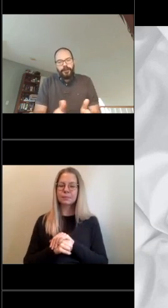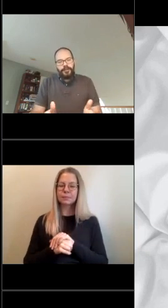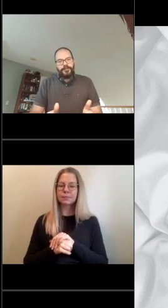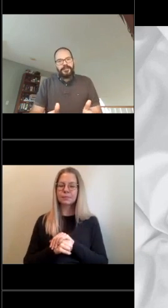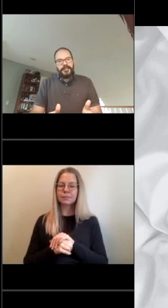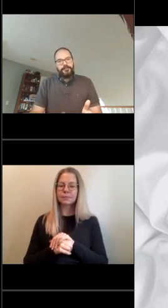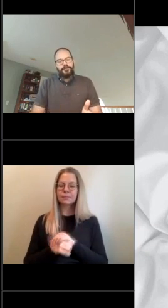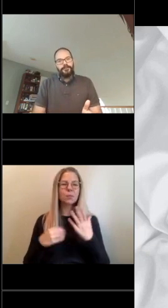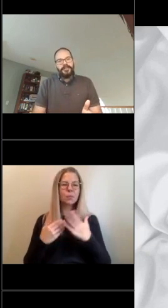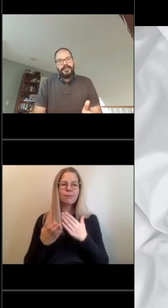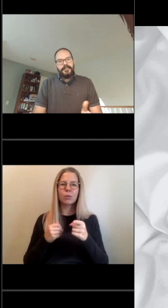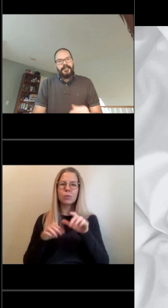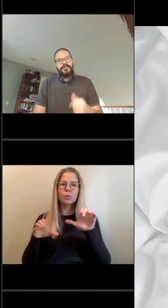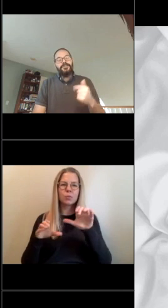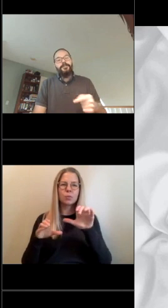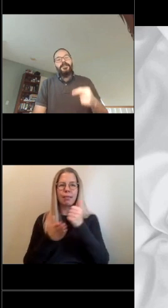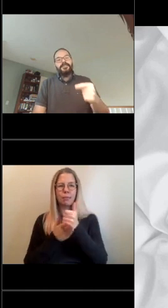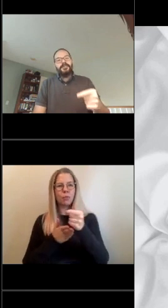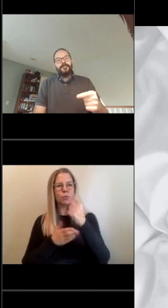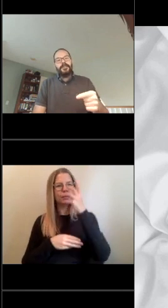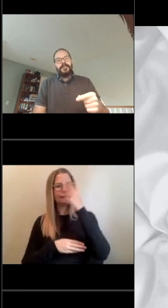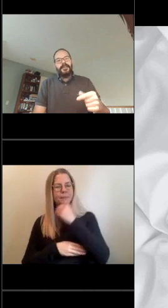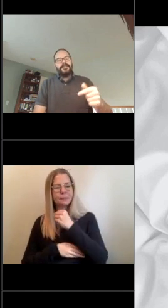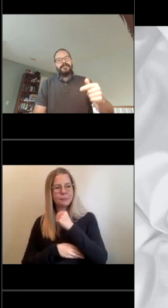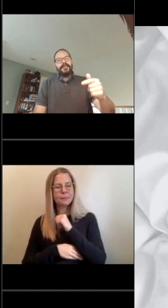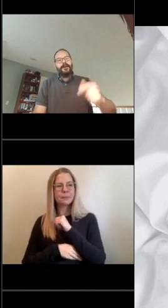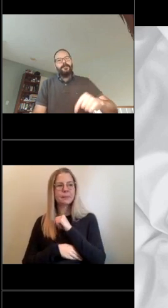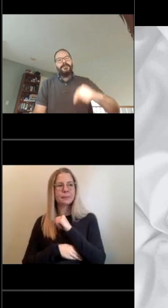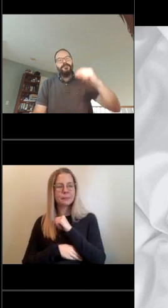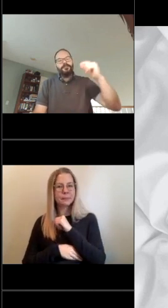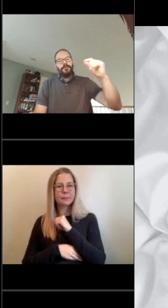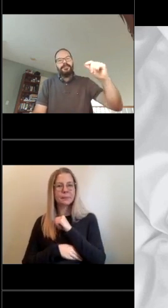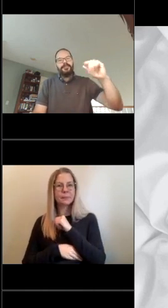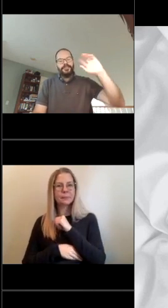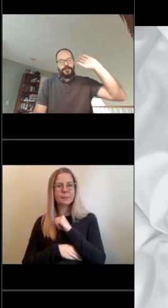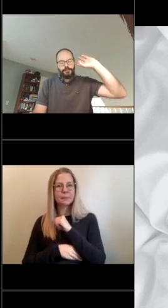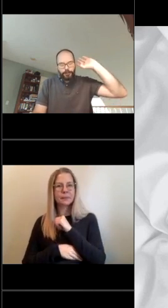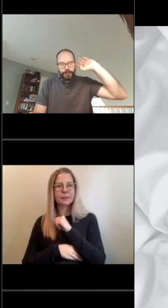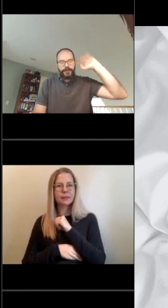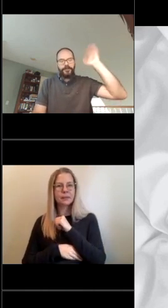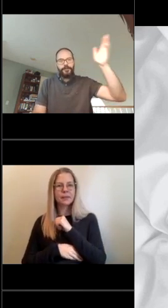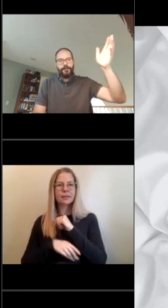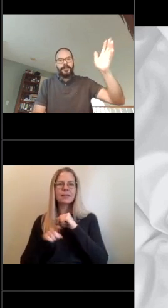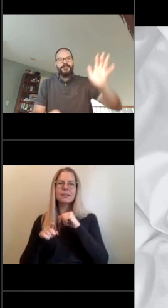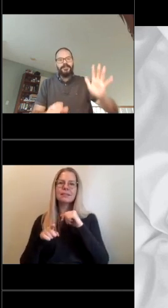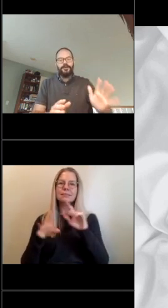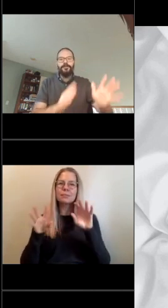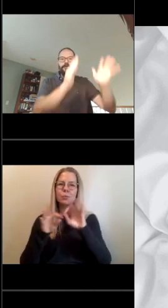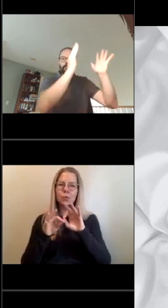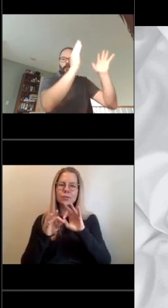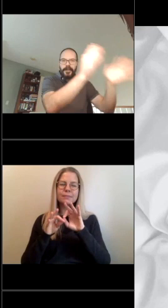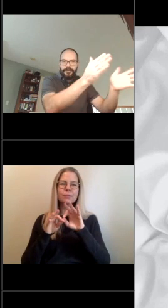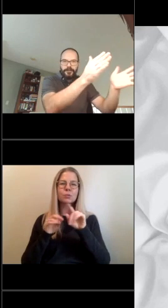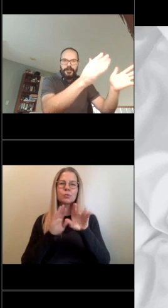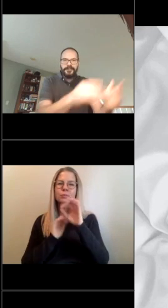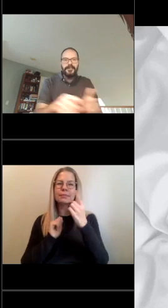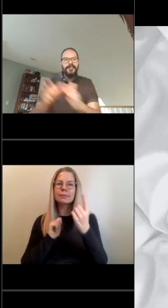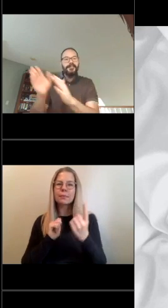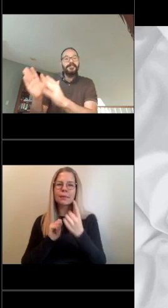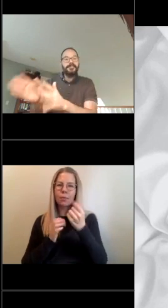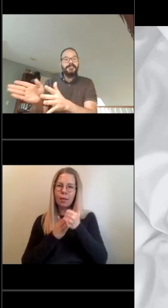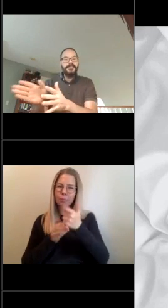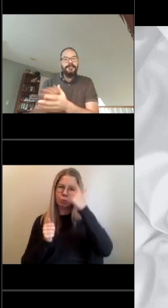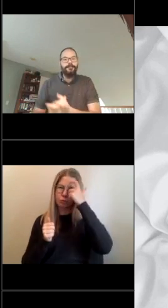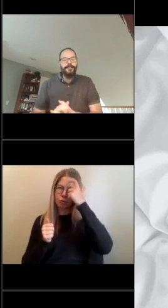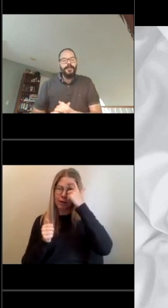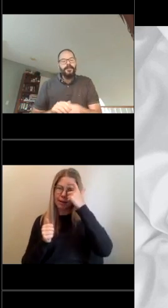as part of your sleep routine, it should be something that is helping you transition, prepare your brain to go from wakefulness